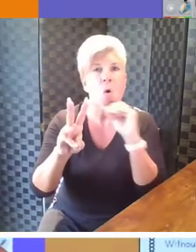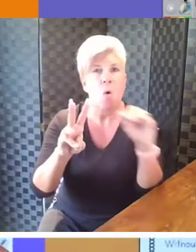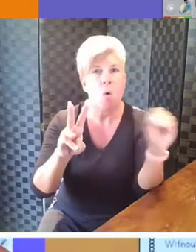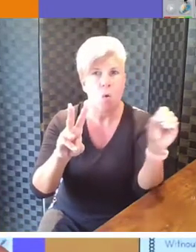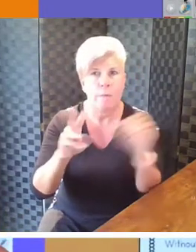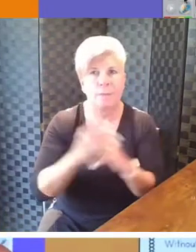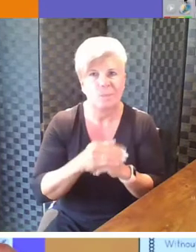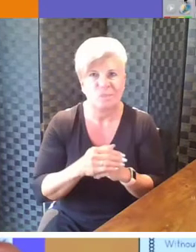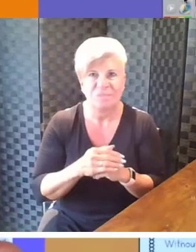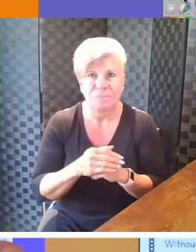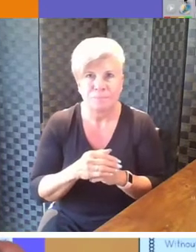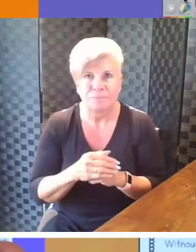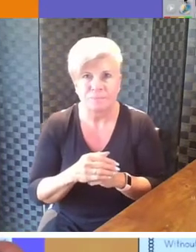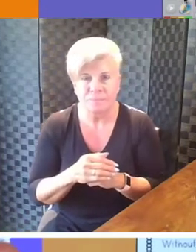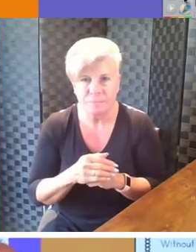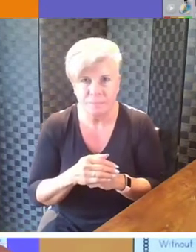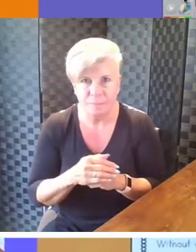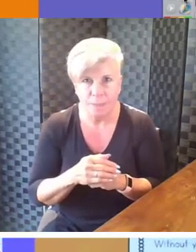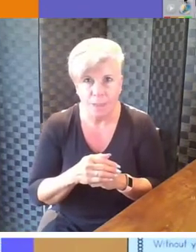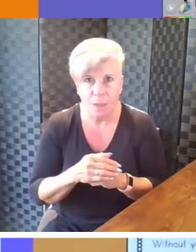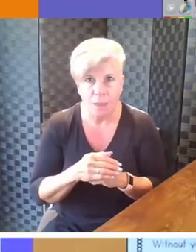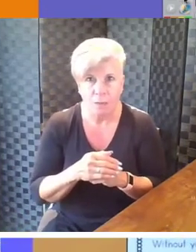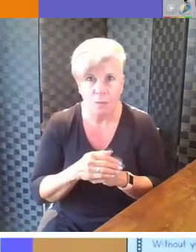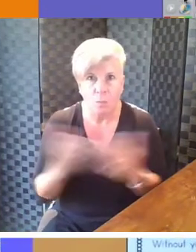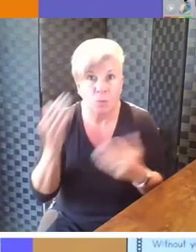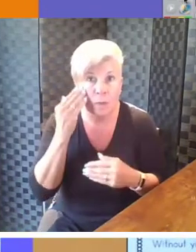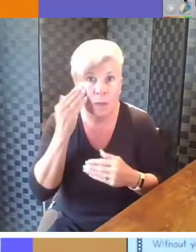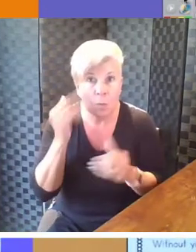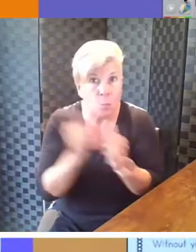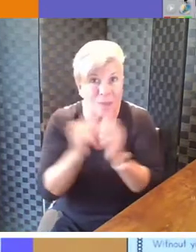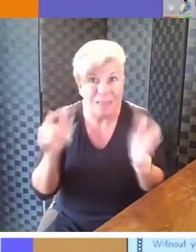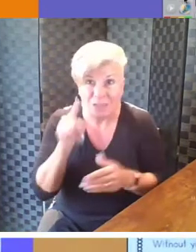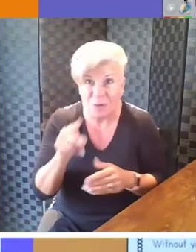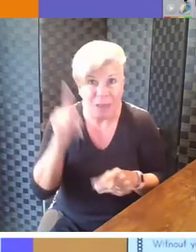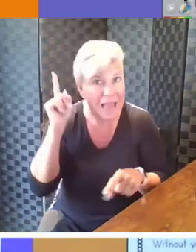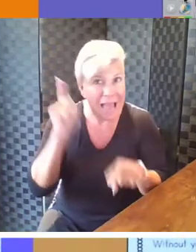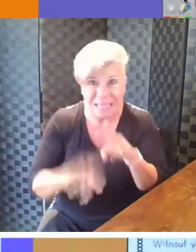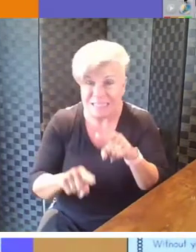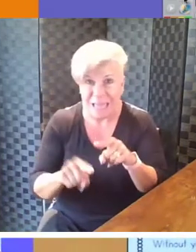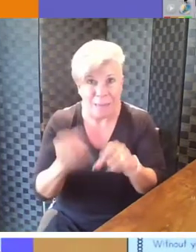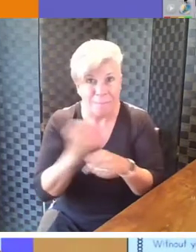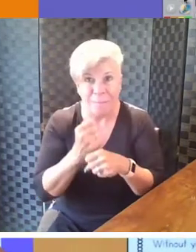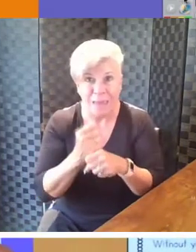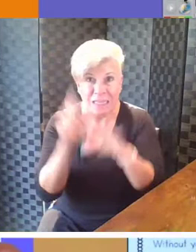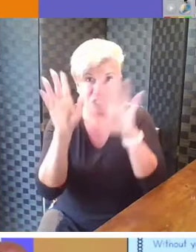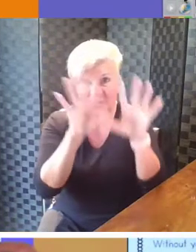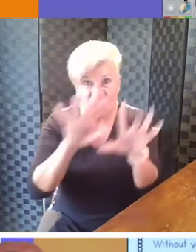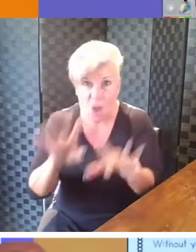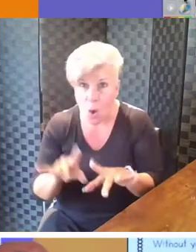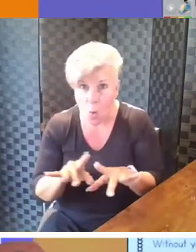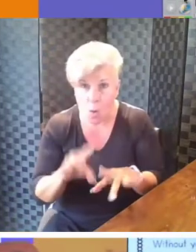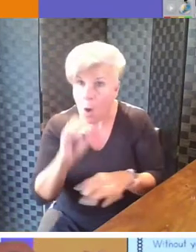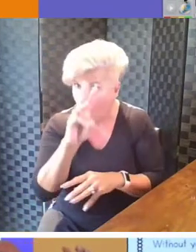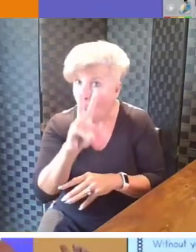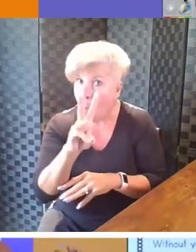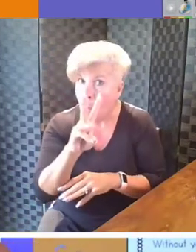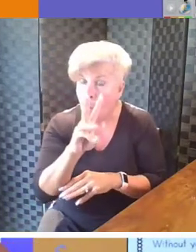know kindergartners might have learned it. What do I know? Without you, I can't make